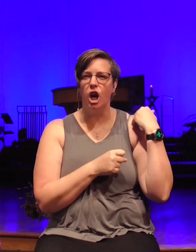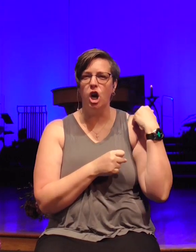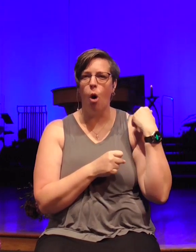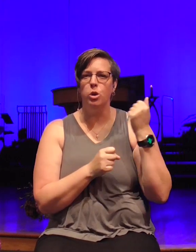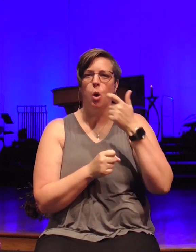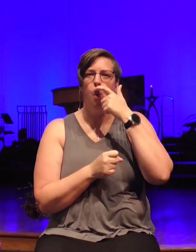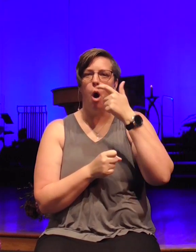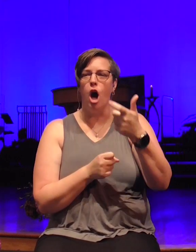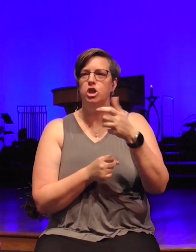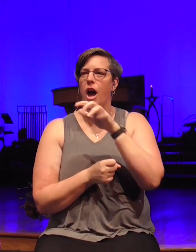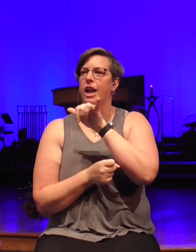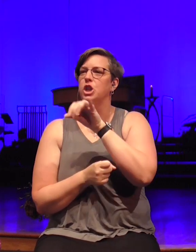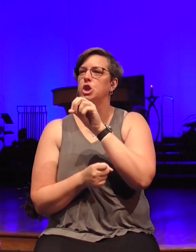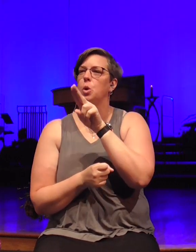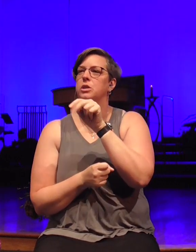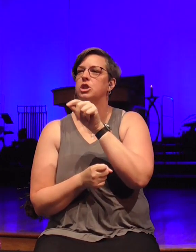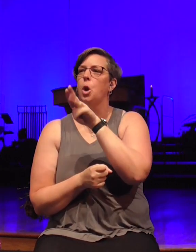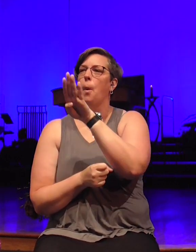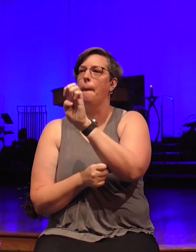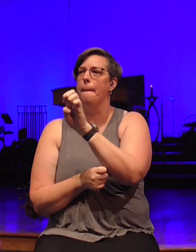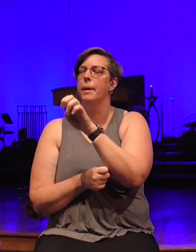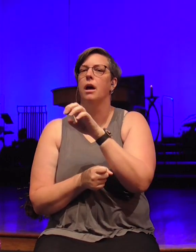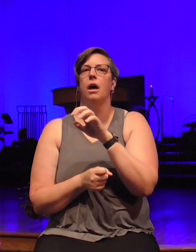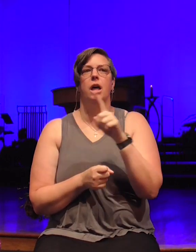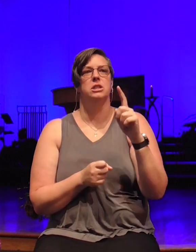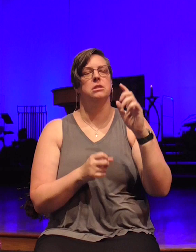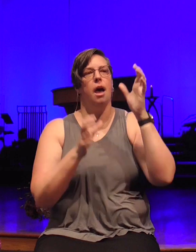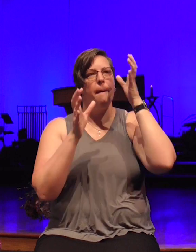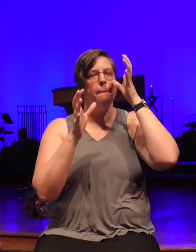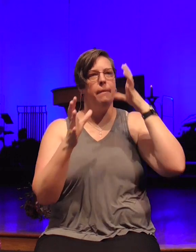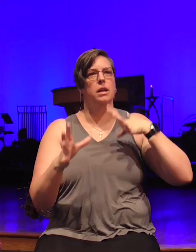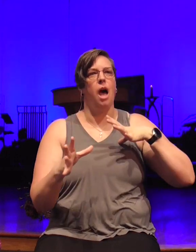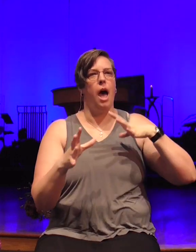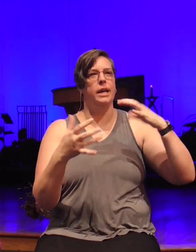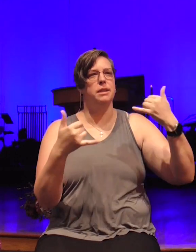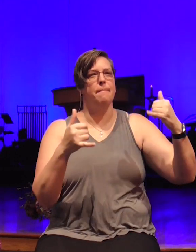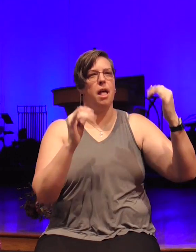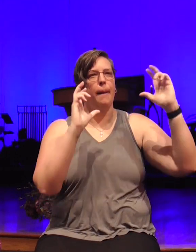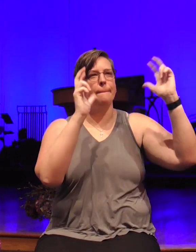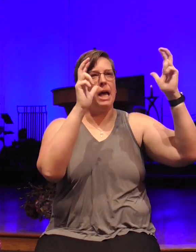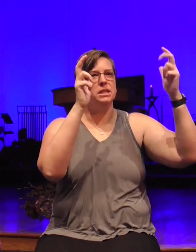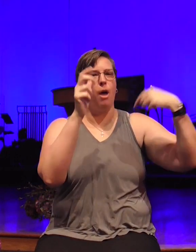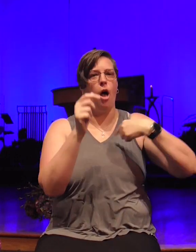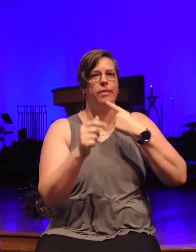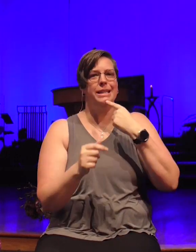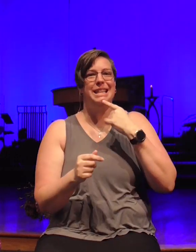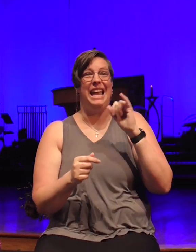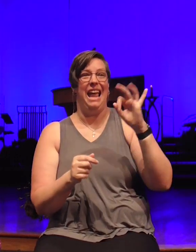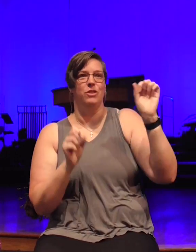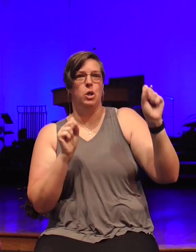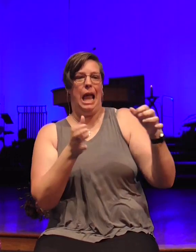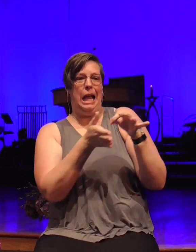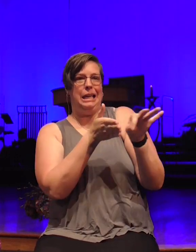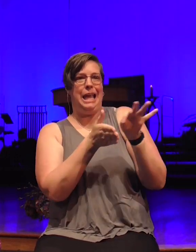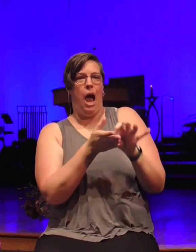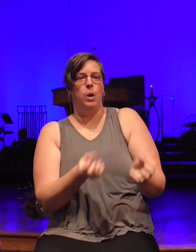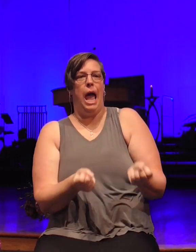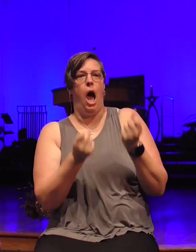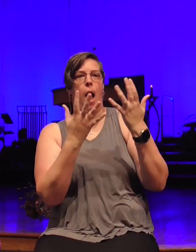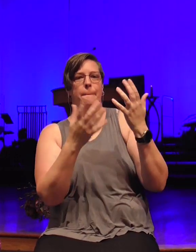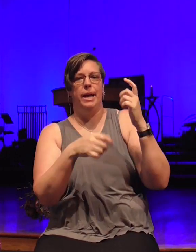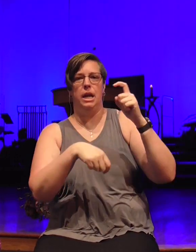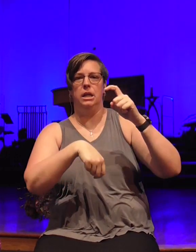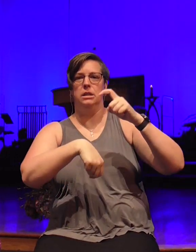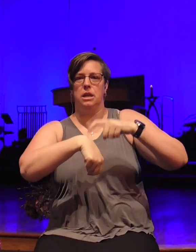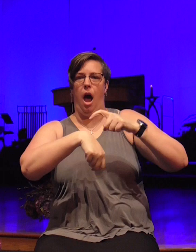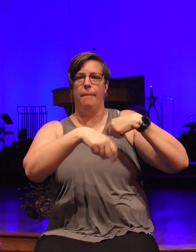can watch it on YouTube where there's some guys playing basketball. And they say, see if you can count how many baskets go